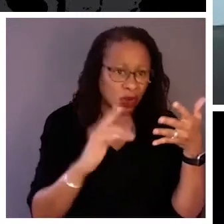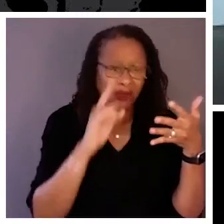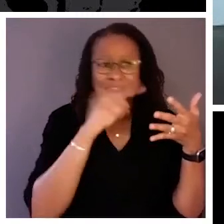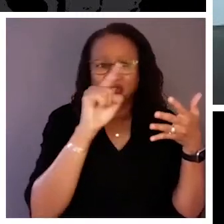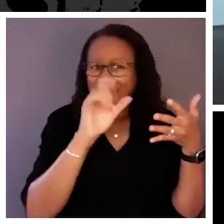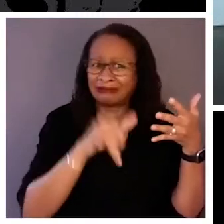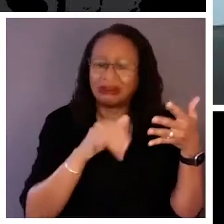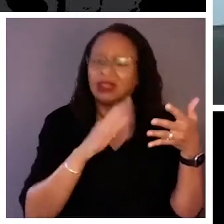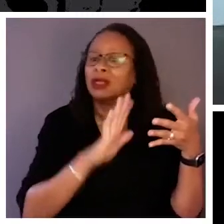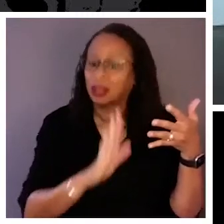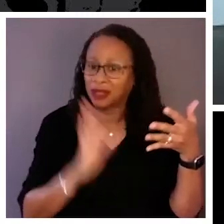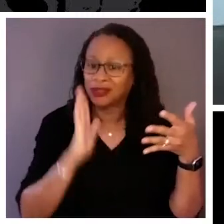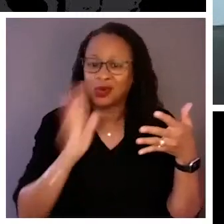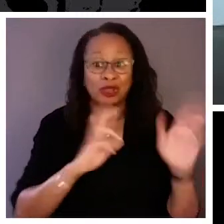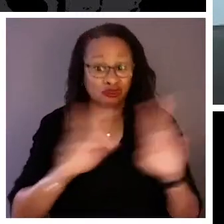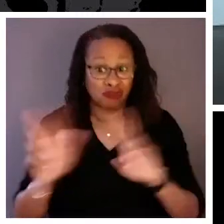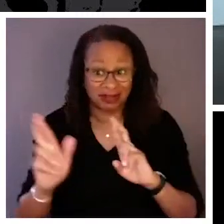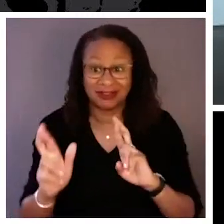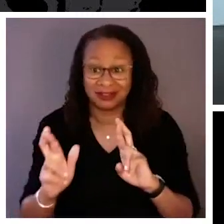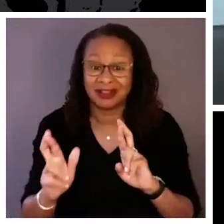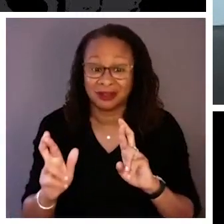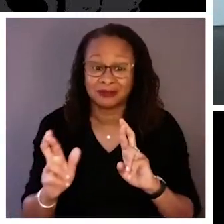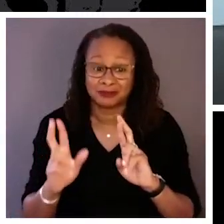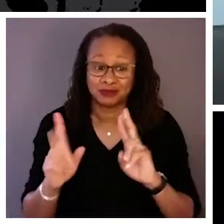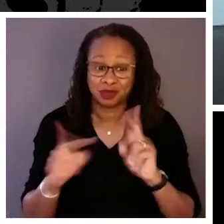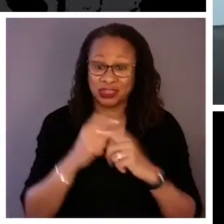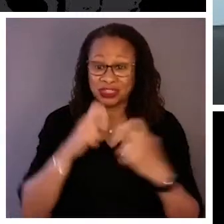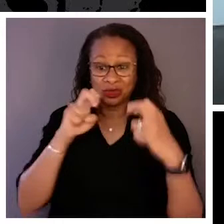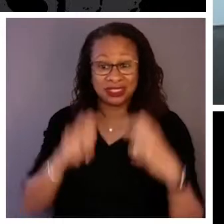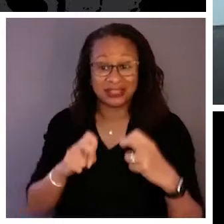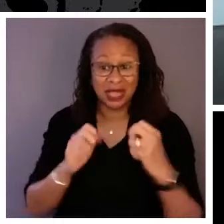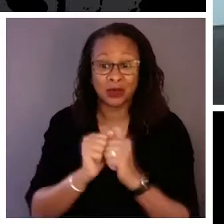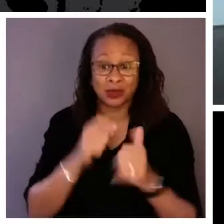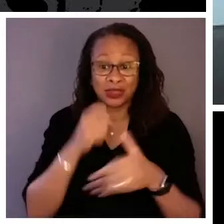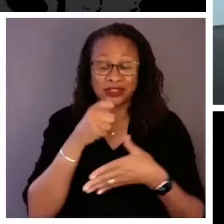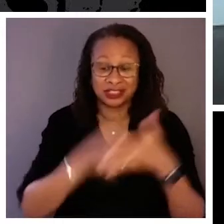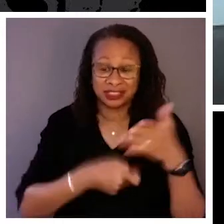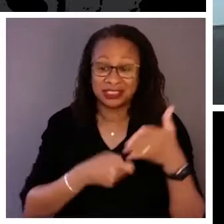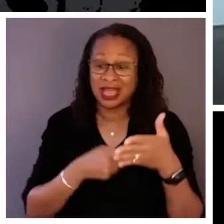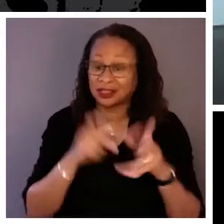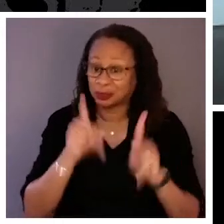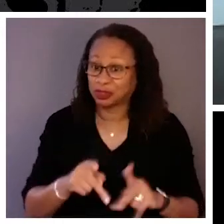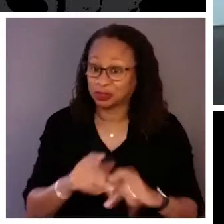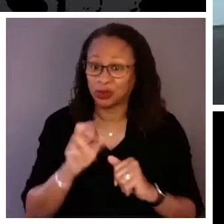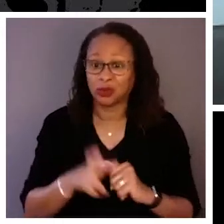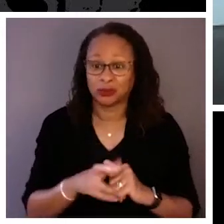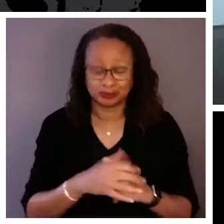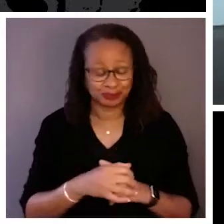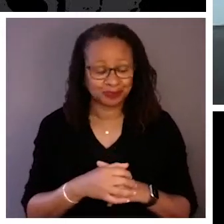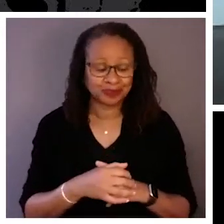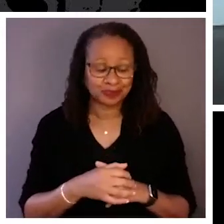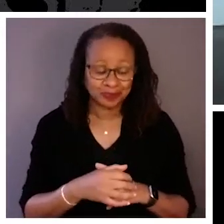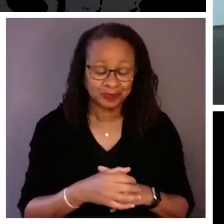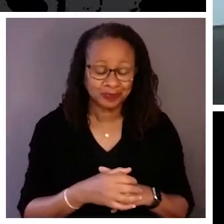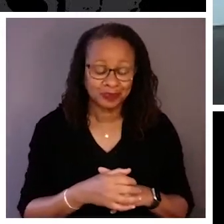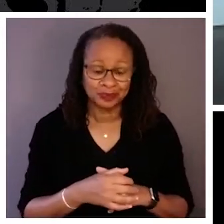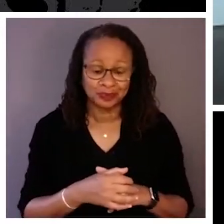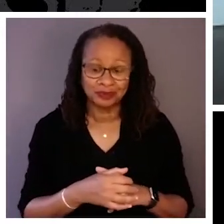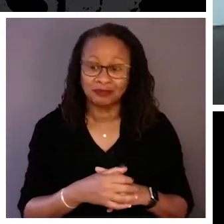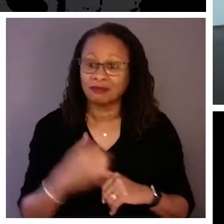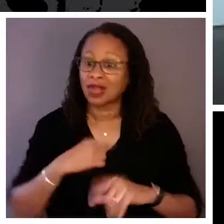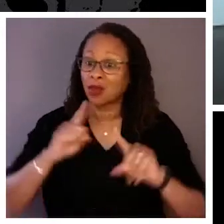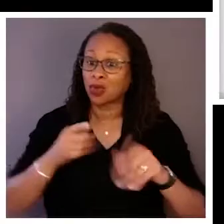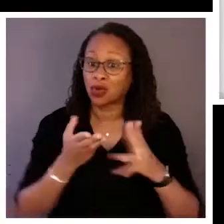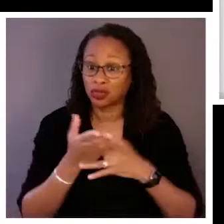you're going to be in really good shape when you sit down to do your taxes with your preparer. I'm going to go through this